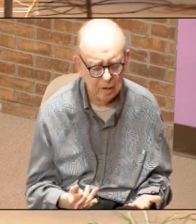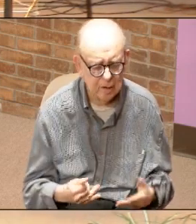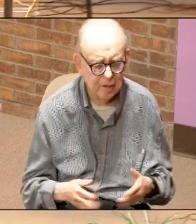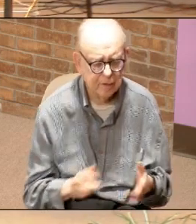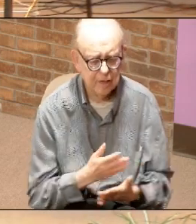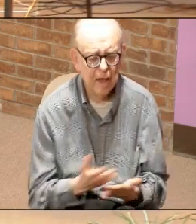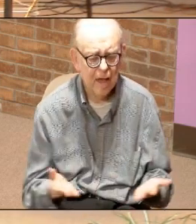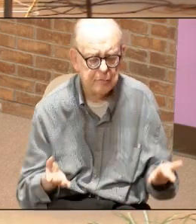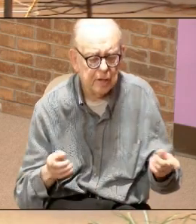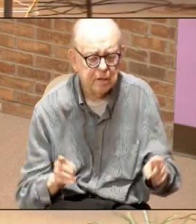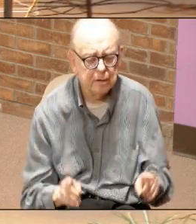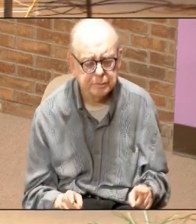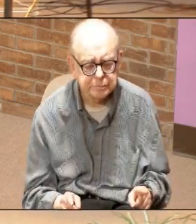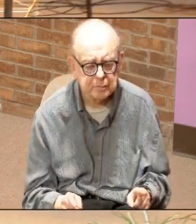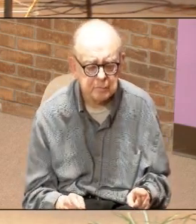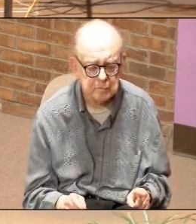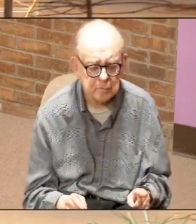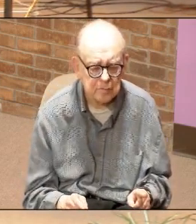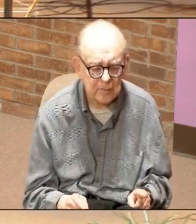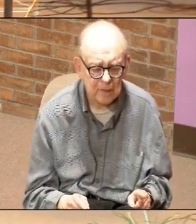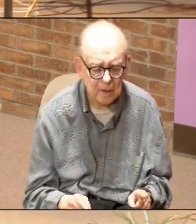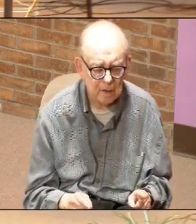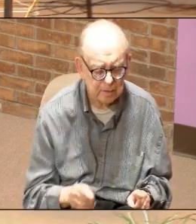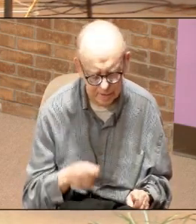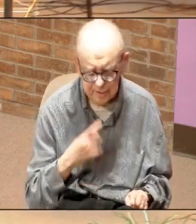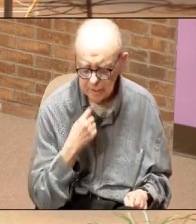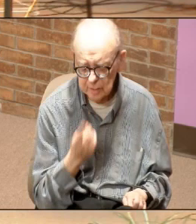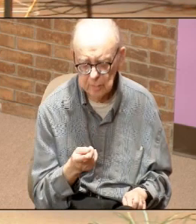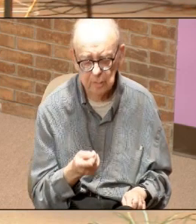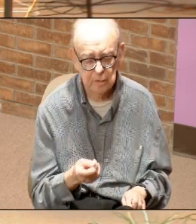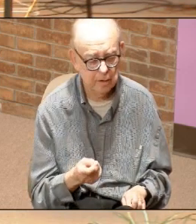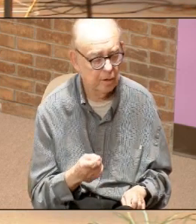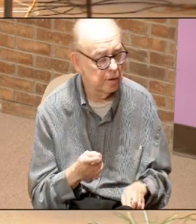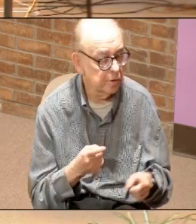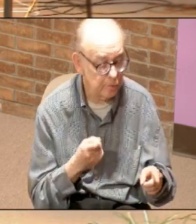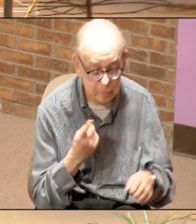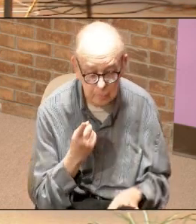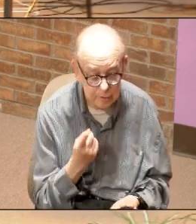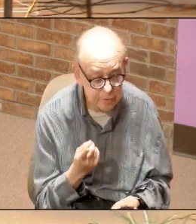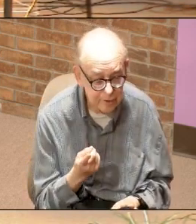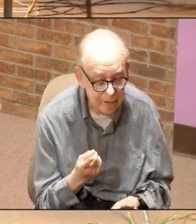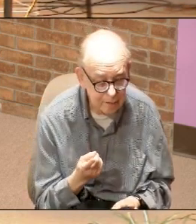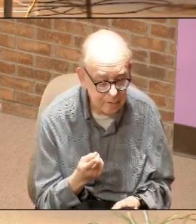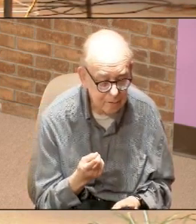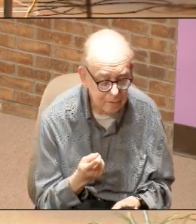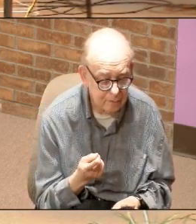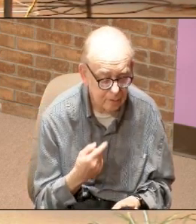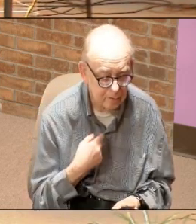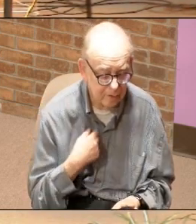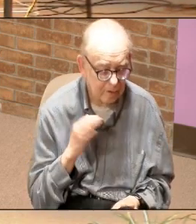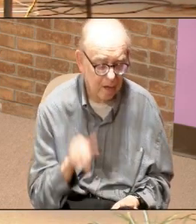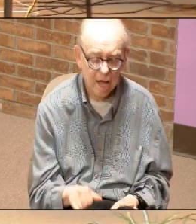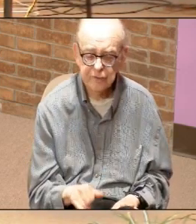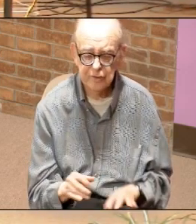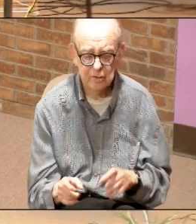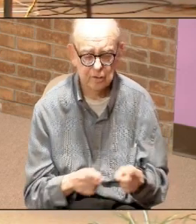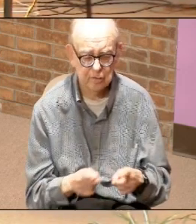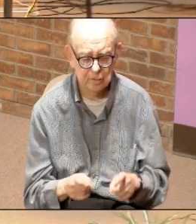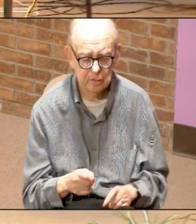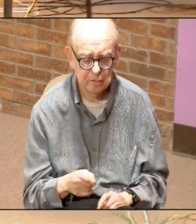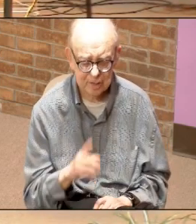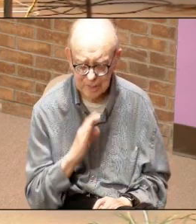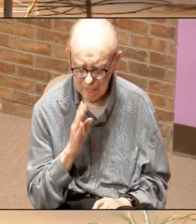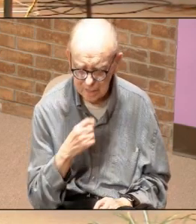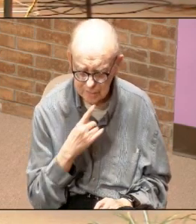you allow these things to happen? And God's saying, you don't understand. I'm still in control.